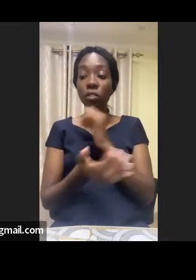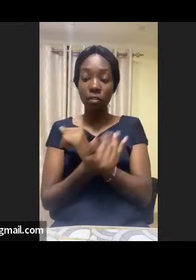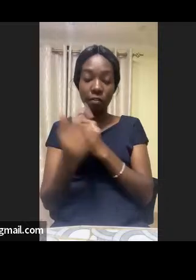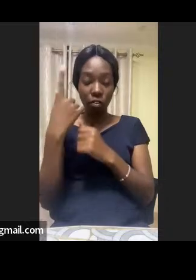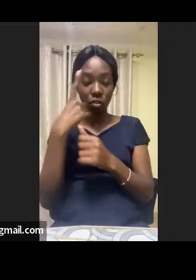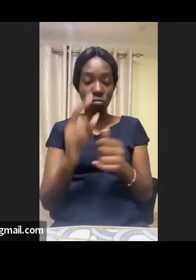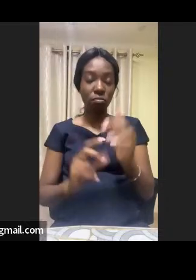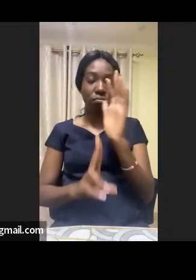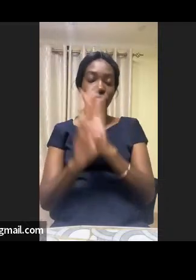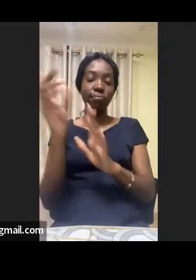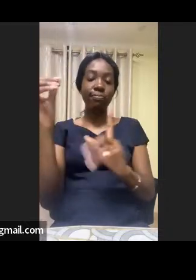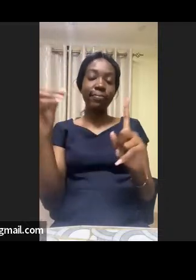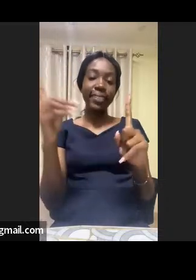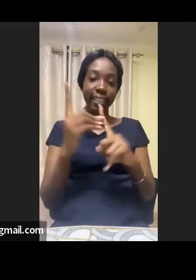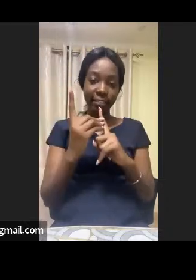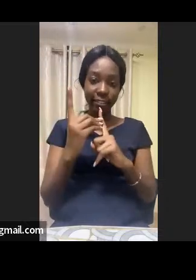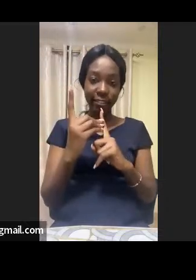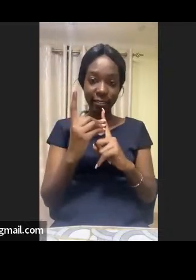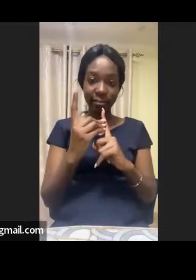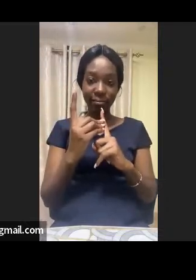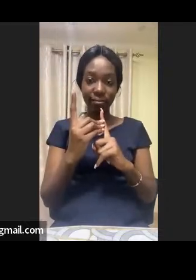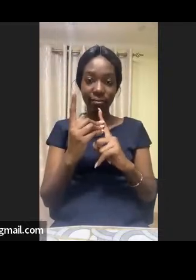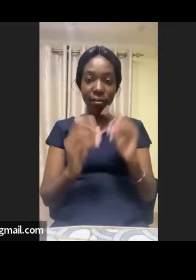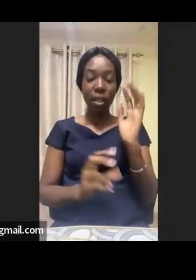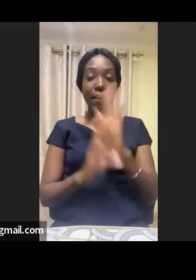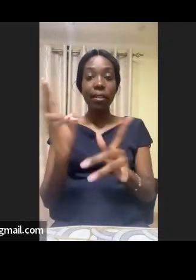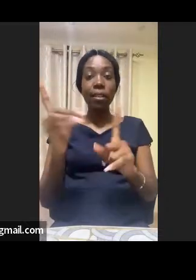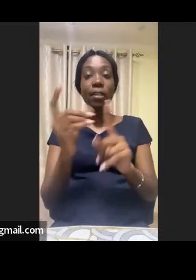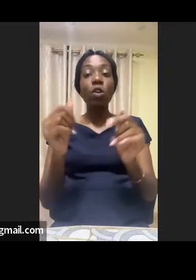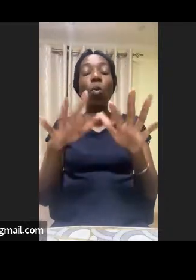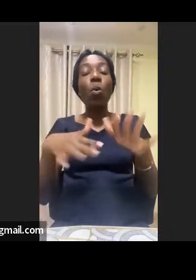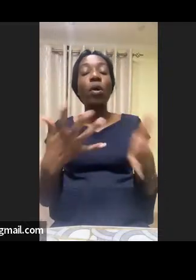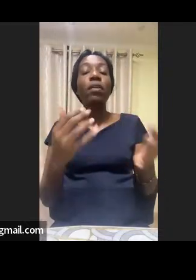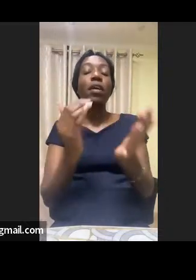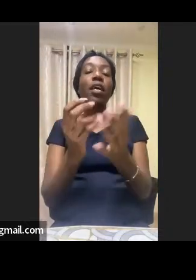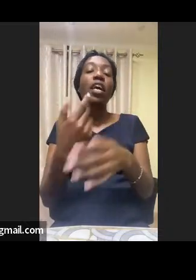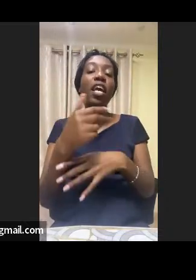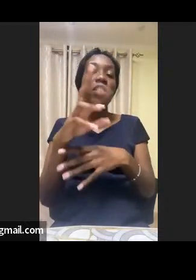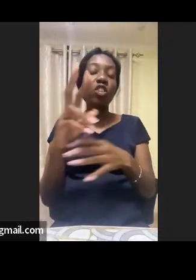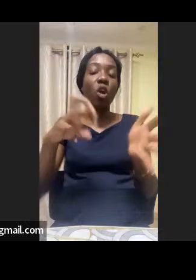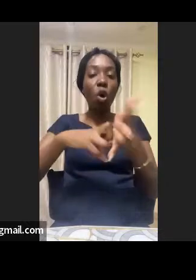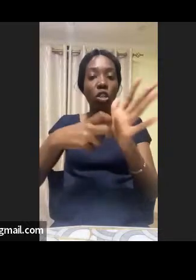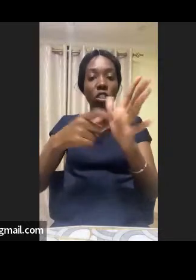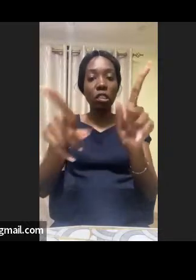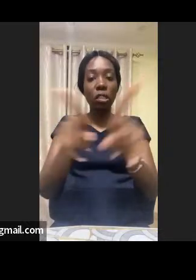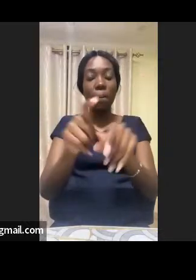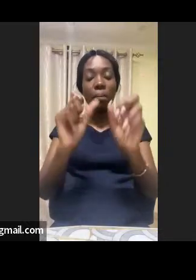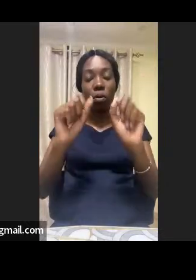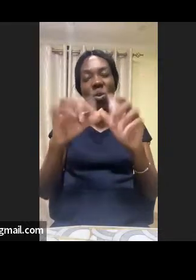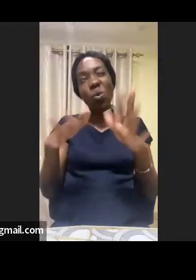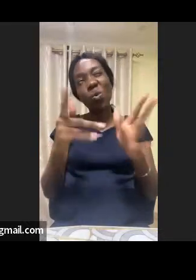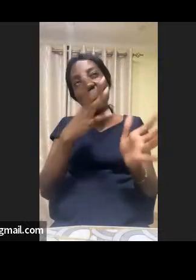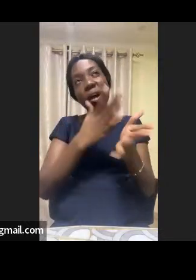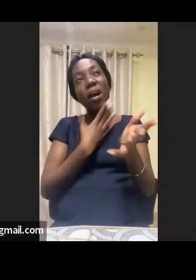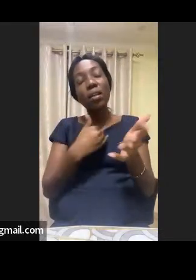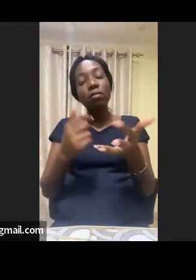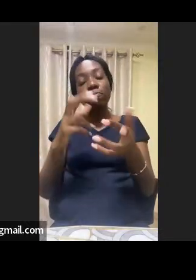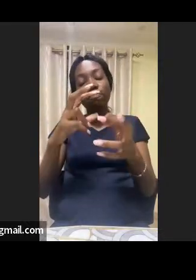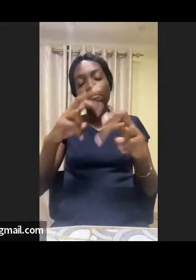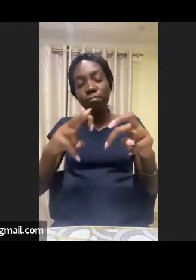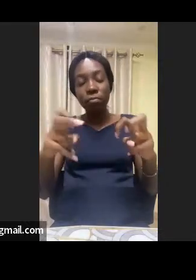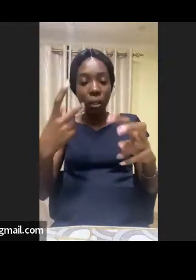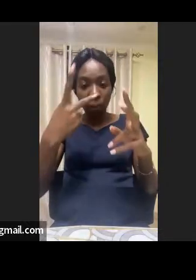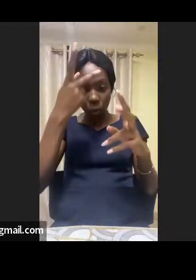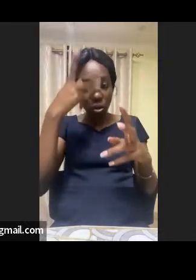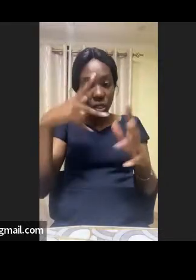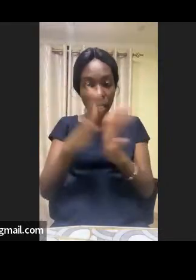your to carry out your HR audits, update or review your policies, among other